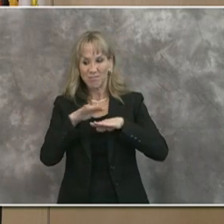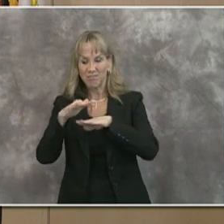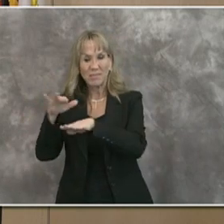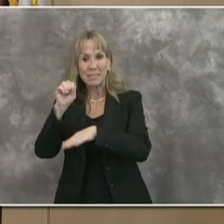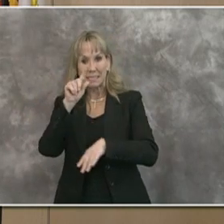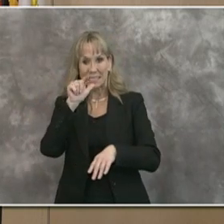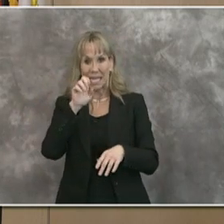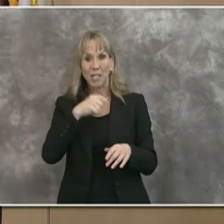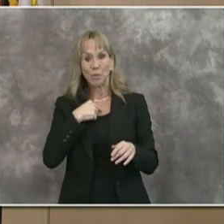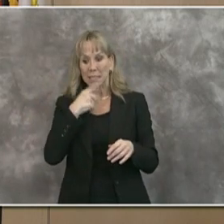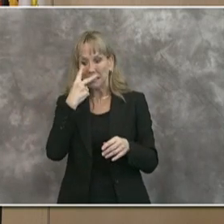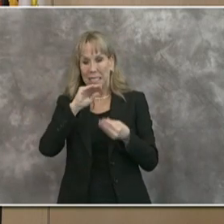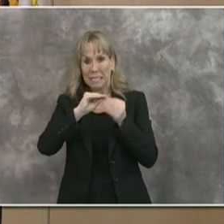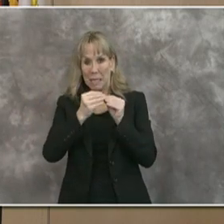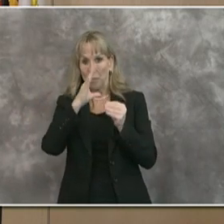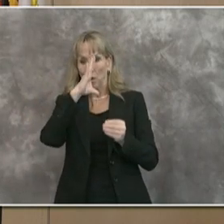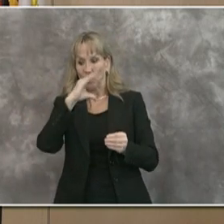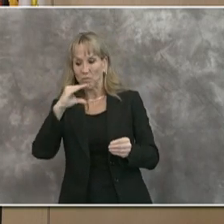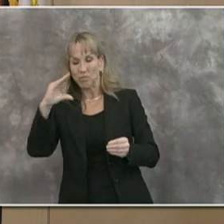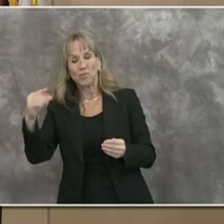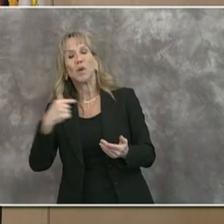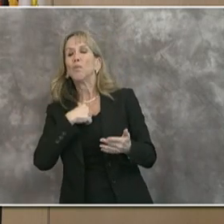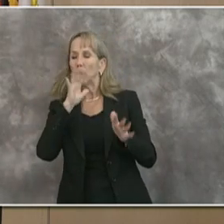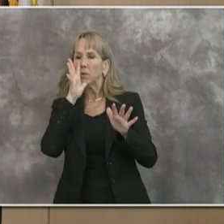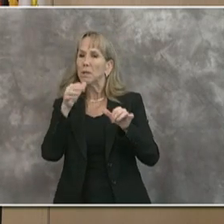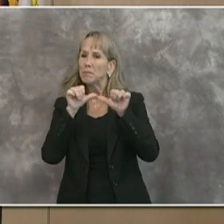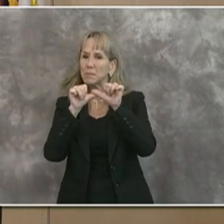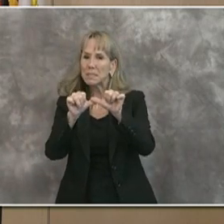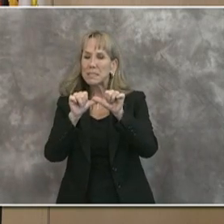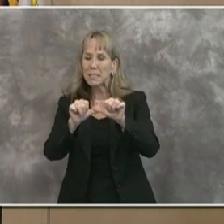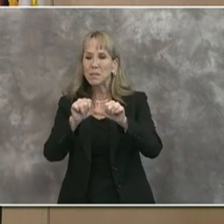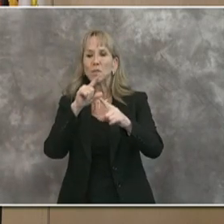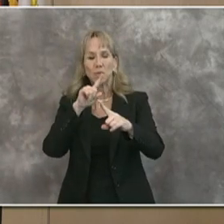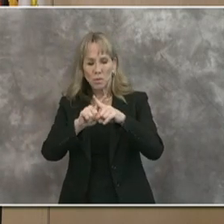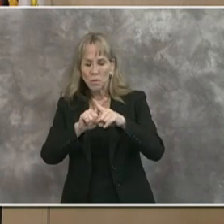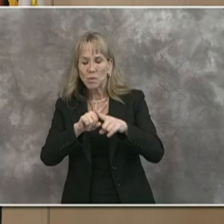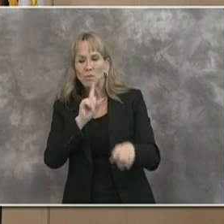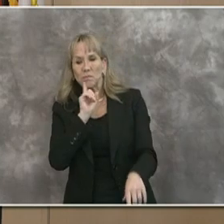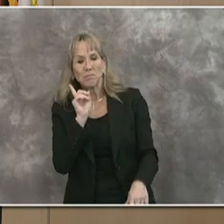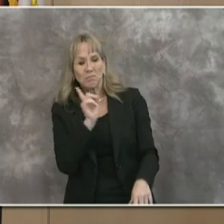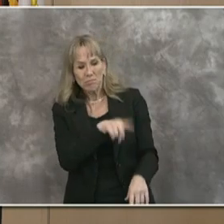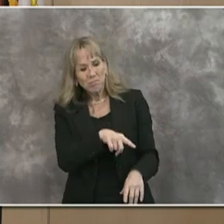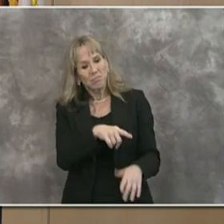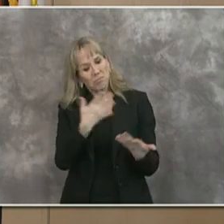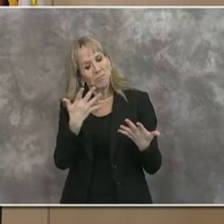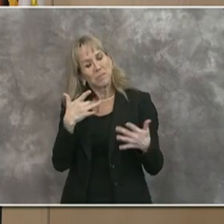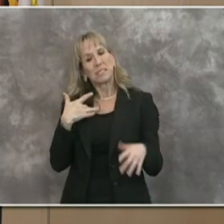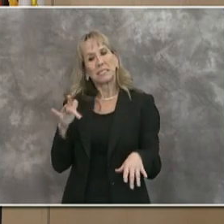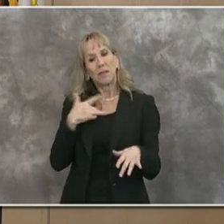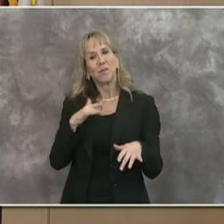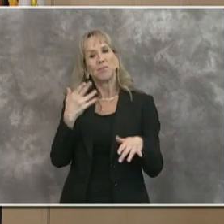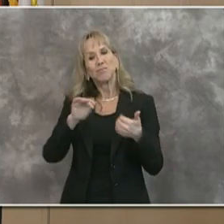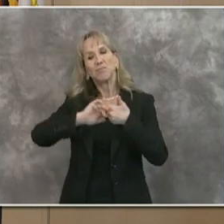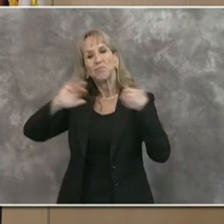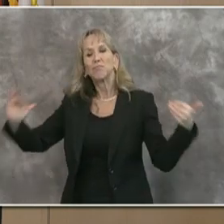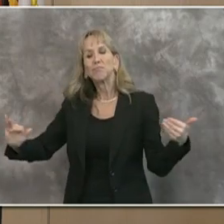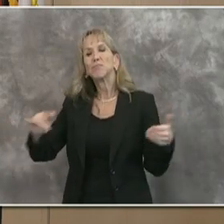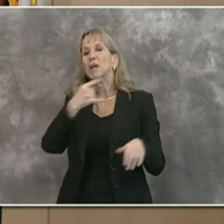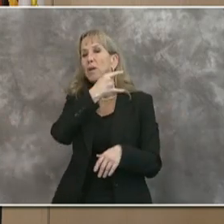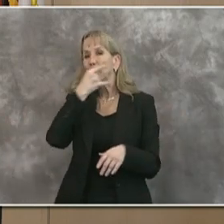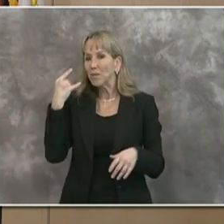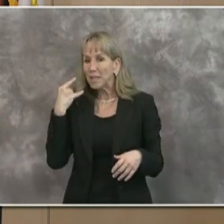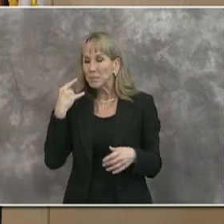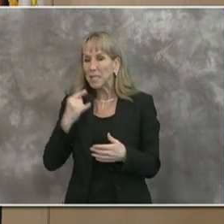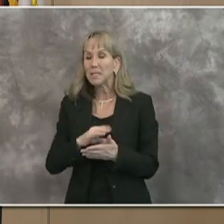down, we will continue to tell our vulnerable populations to practice social distancing, wear the facial masks,